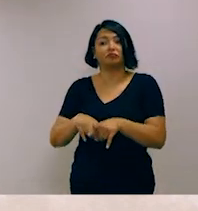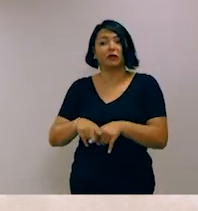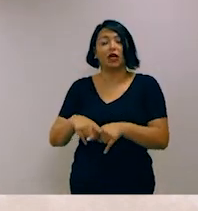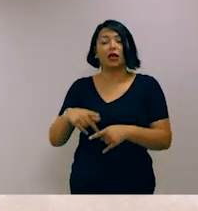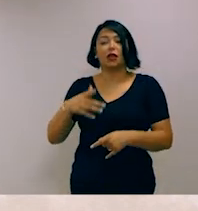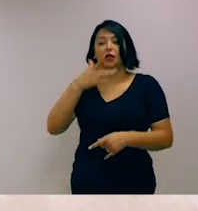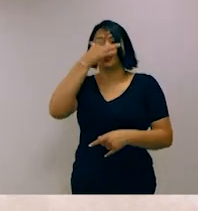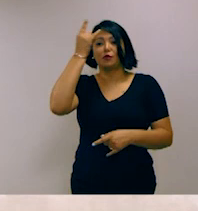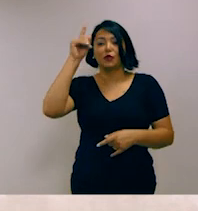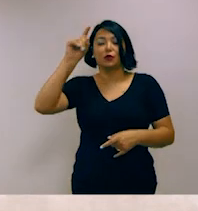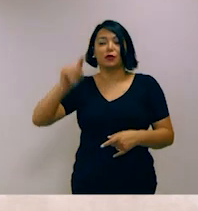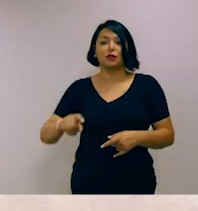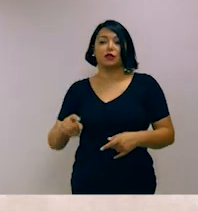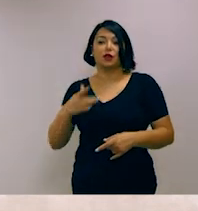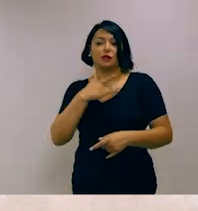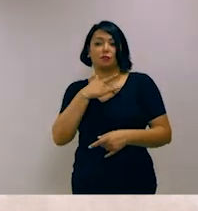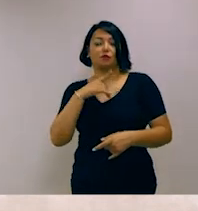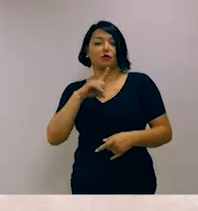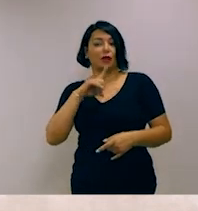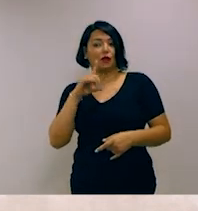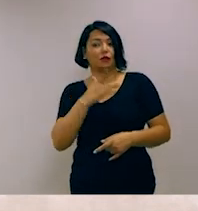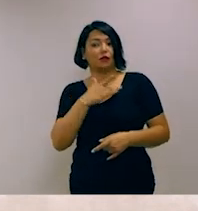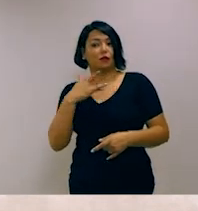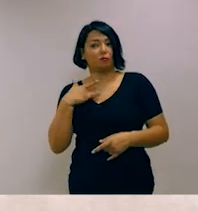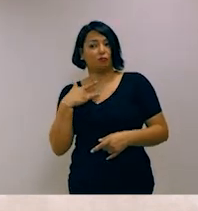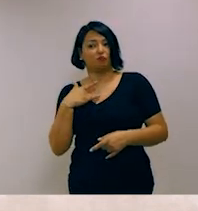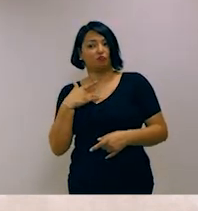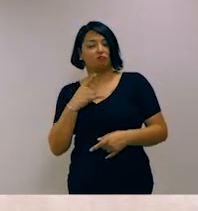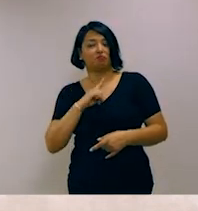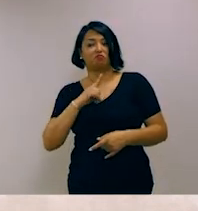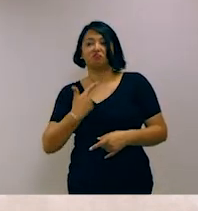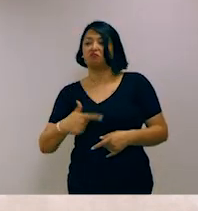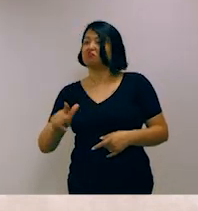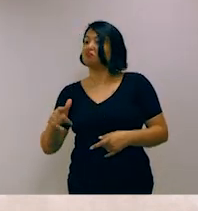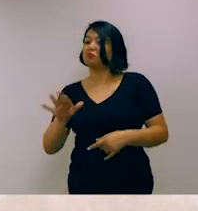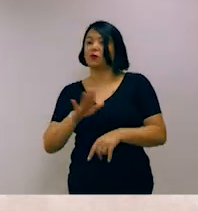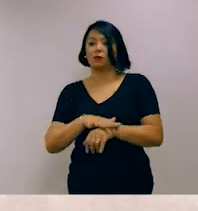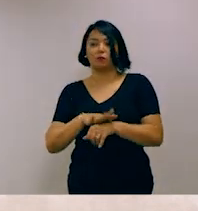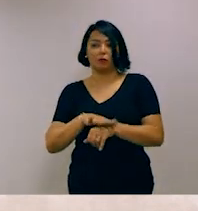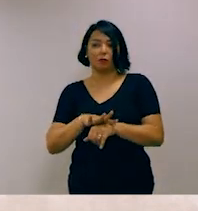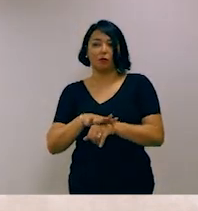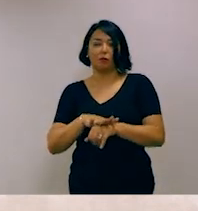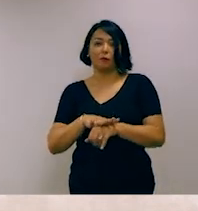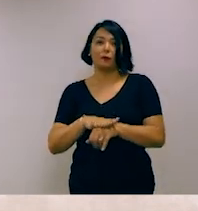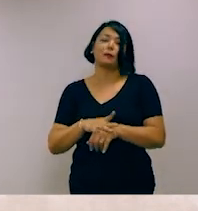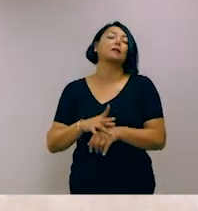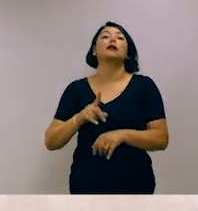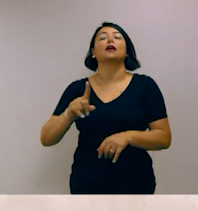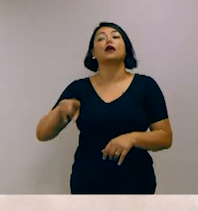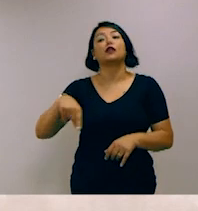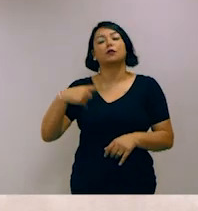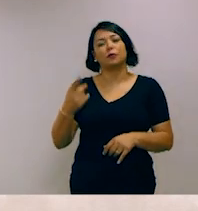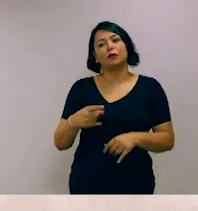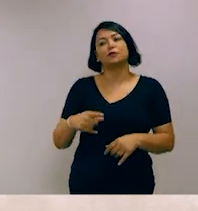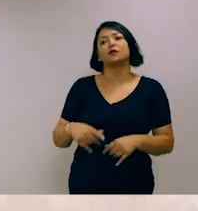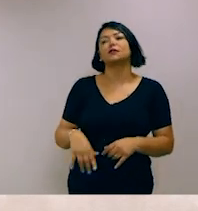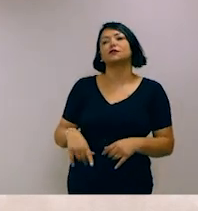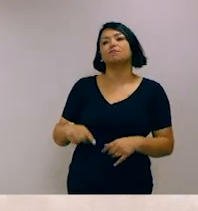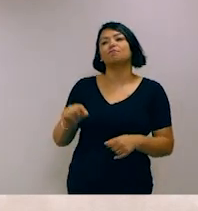Well, using these two techniques, we have proposed a methodology, and we